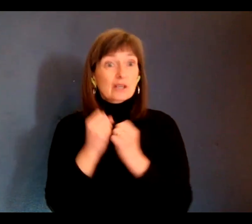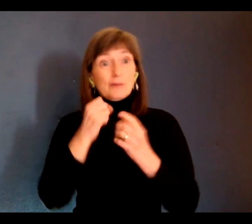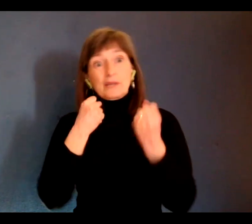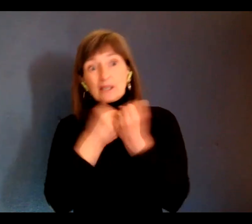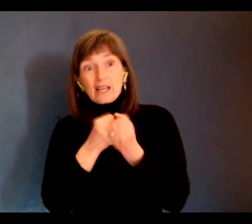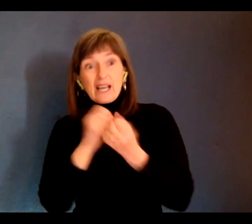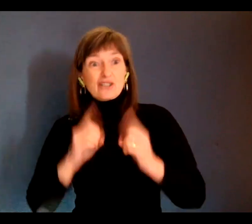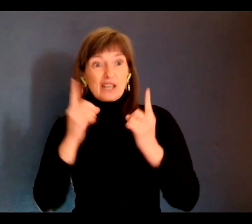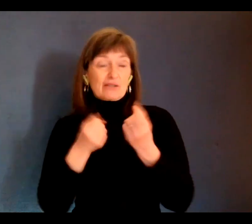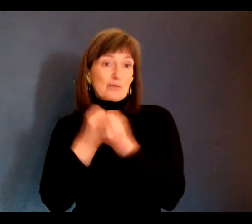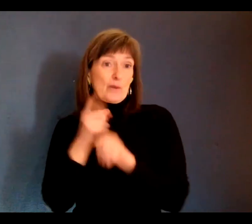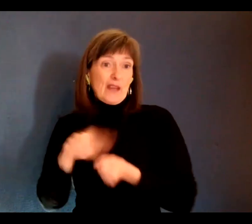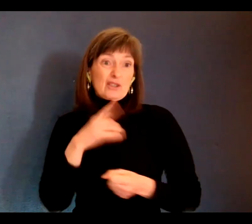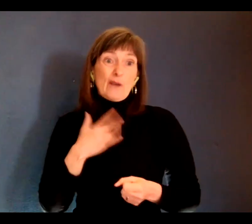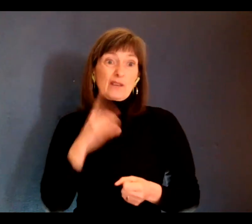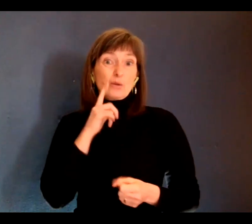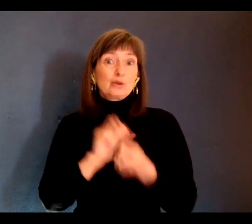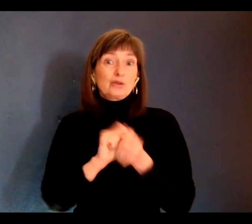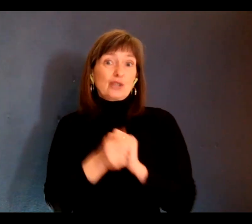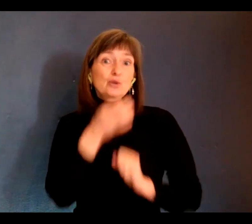So I would think sooner rather than later.